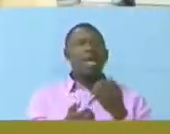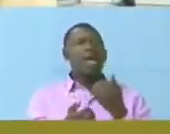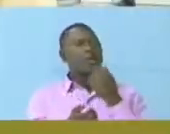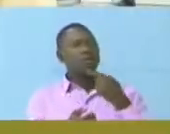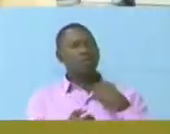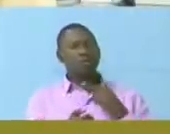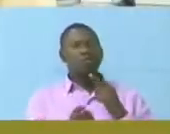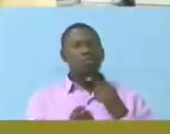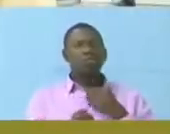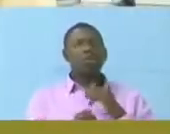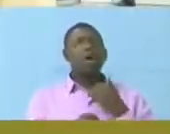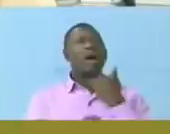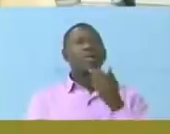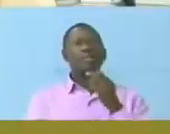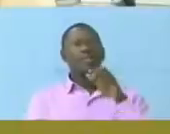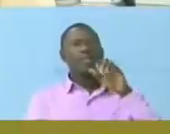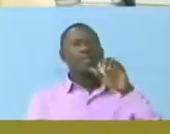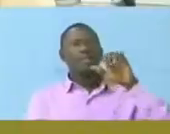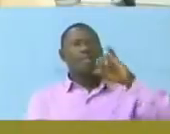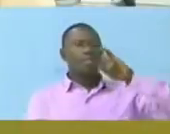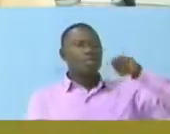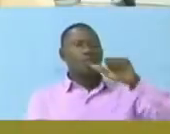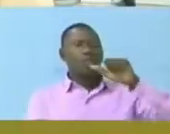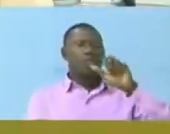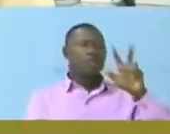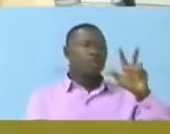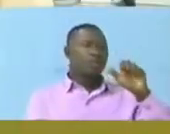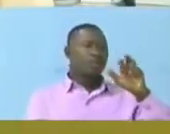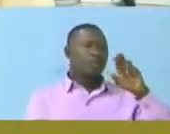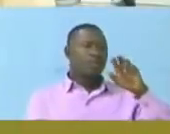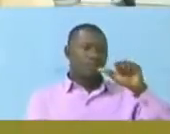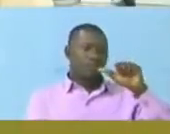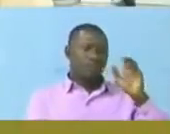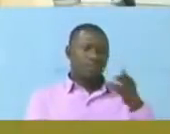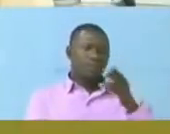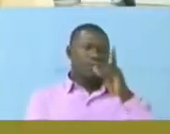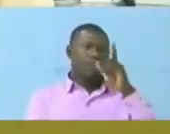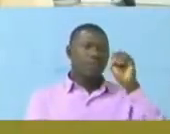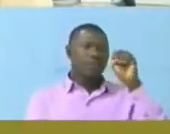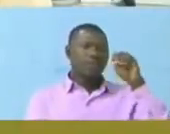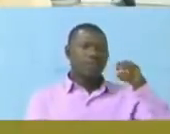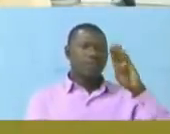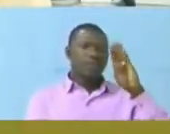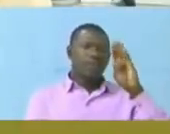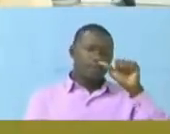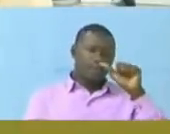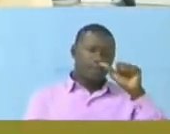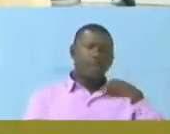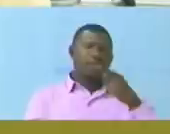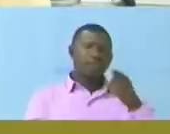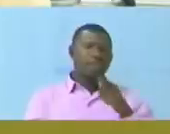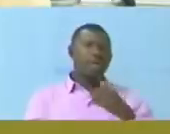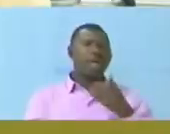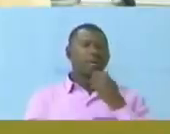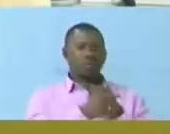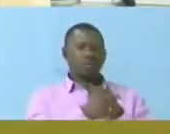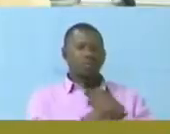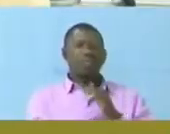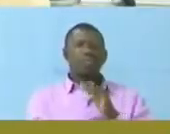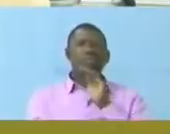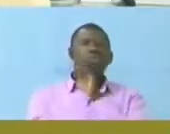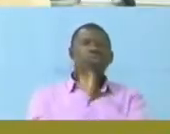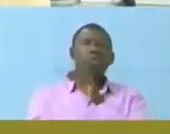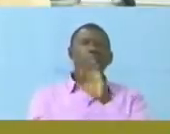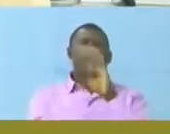Then Jawara Demba said, let me ask Babacar Ba. I called Babacar Ba, he came to my